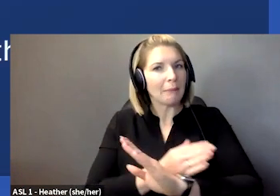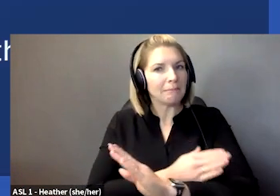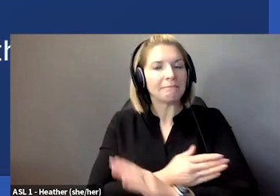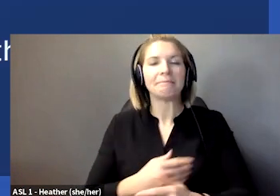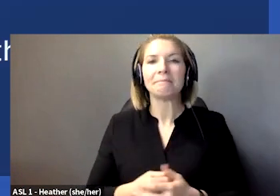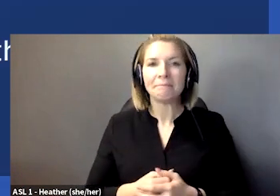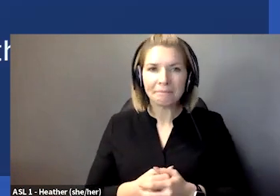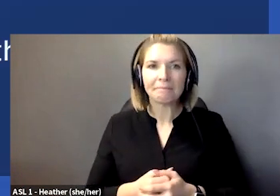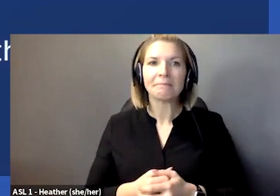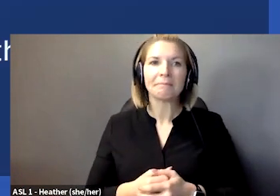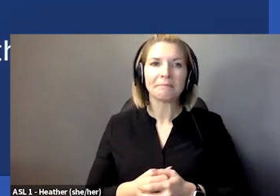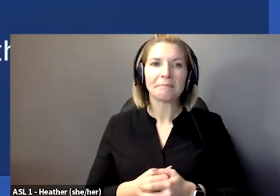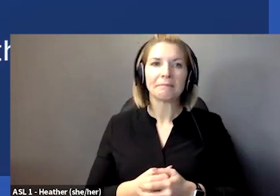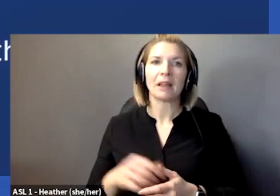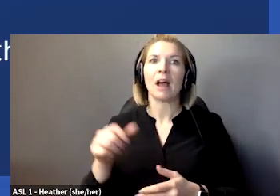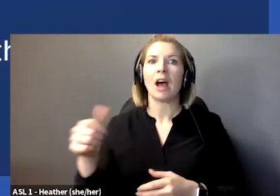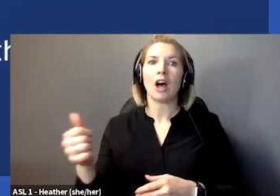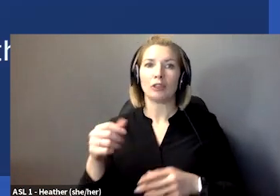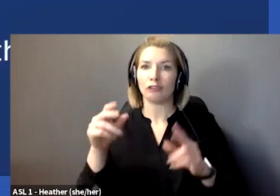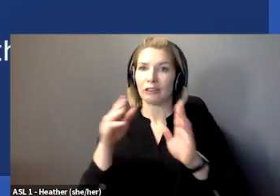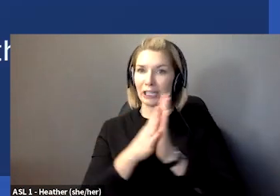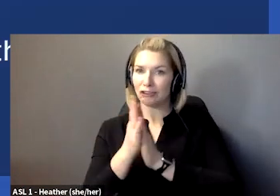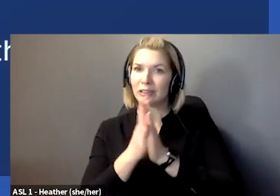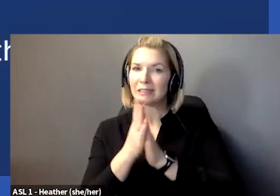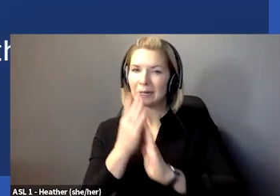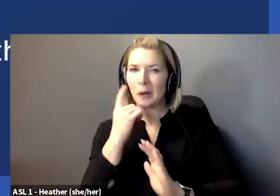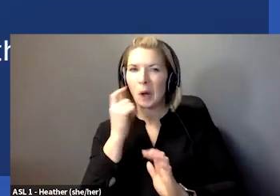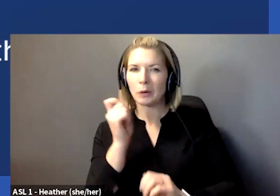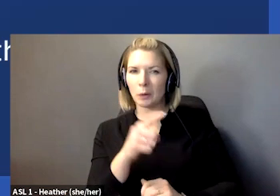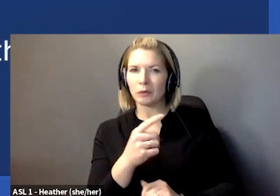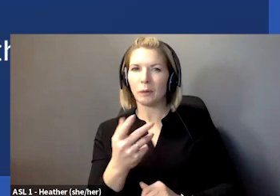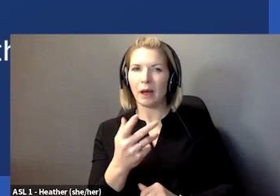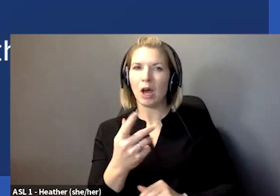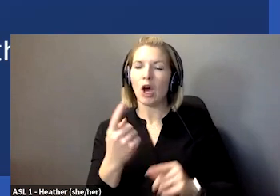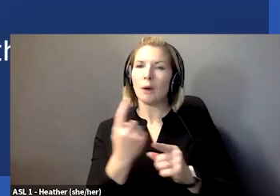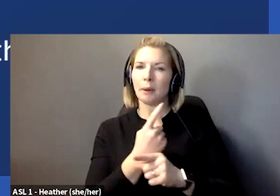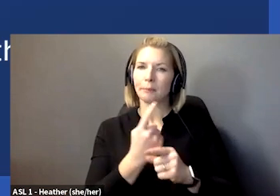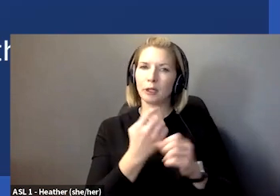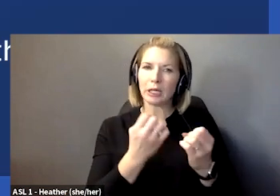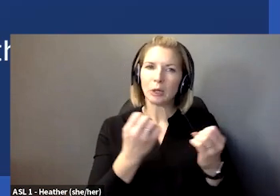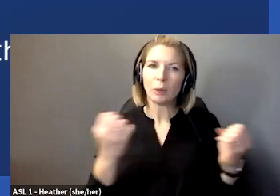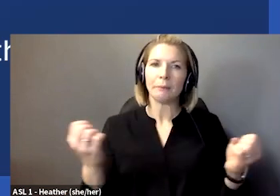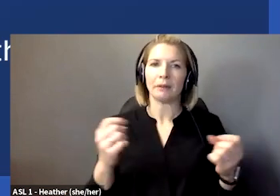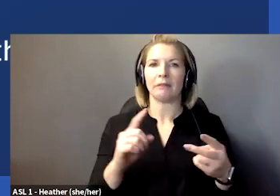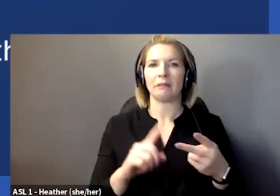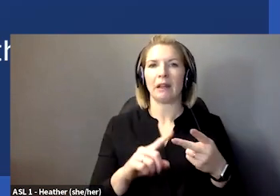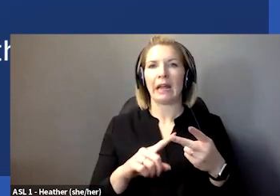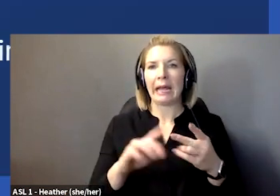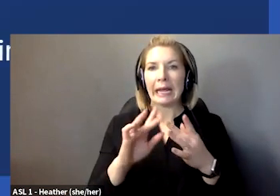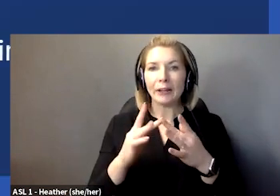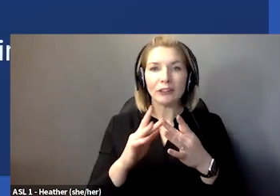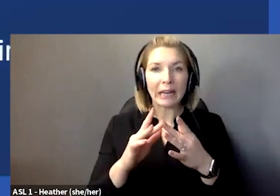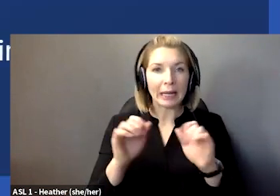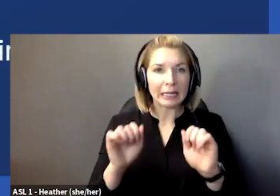So here's an interesting one, and one that's popped up in a lot of our research is ensuring proper equipment, bandwidth, and tech support. So making sure there's